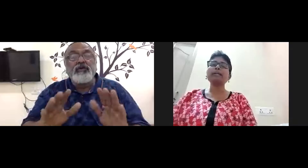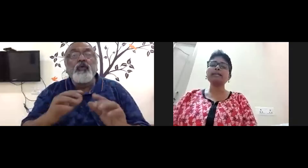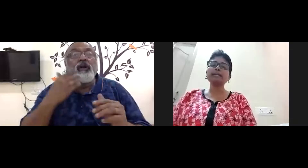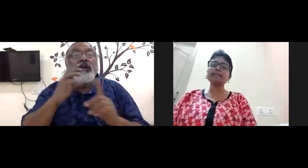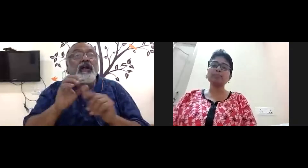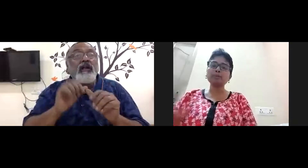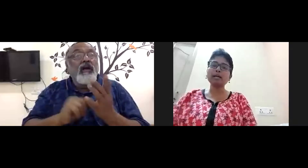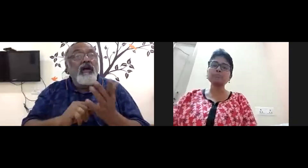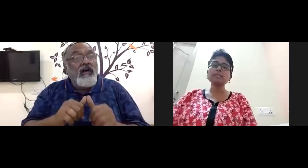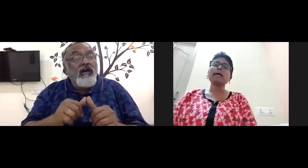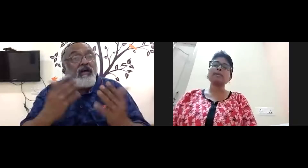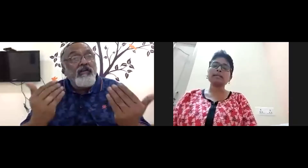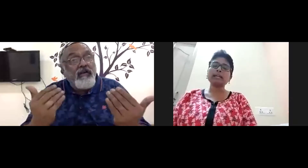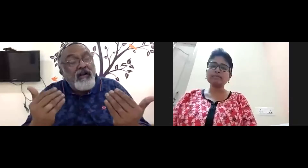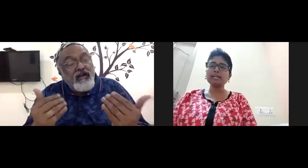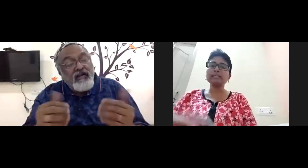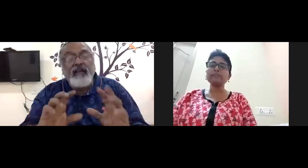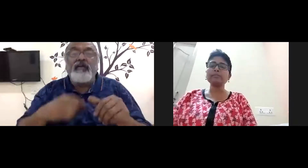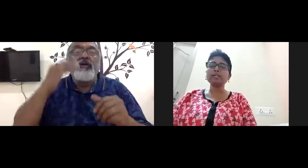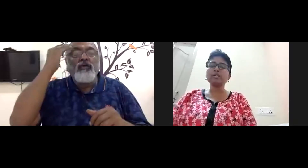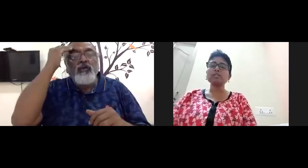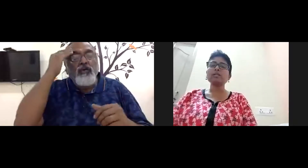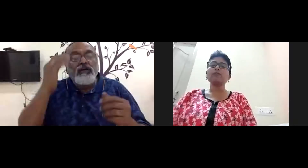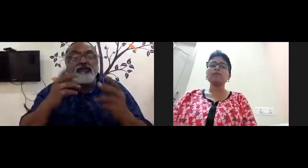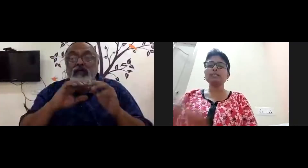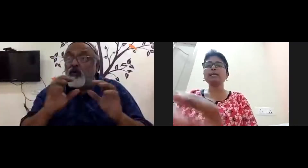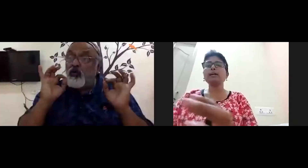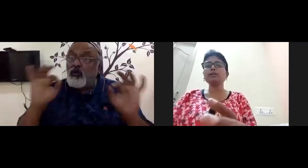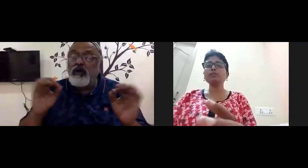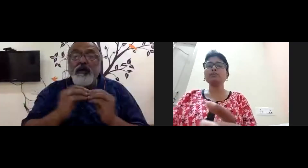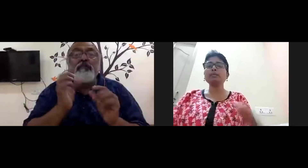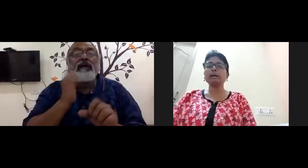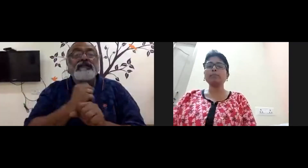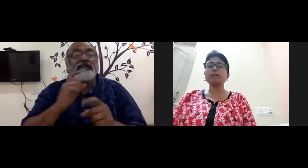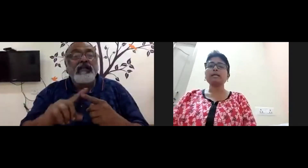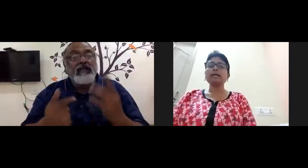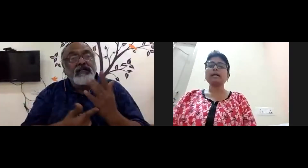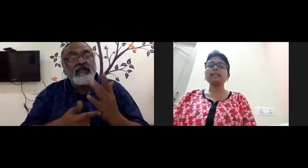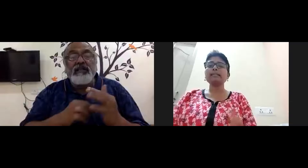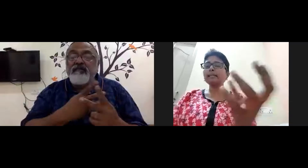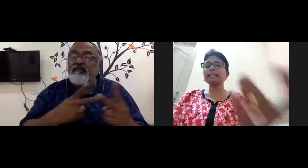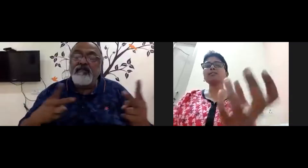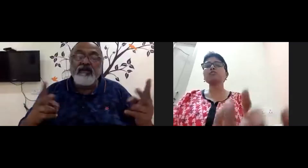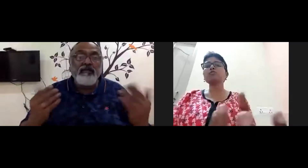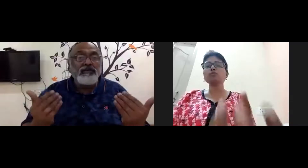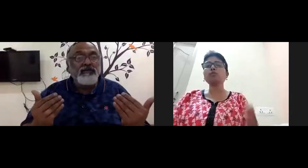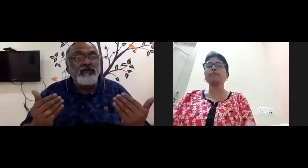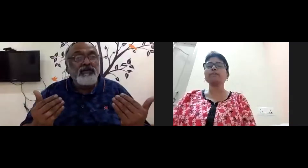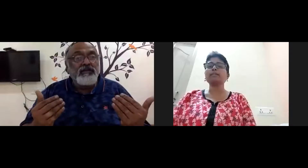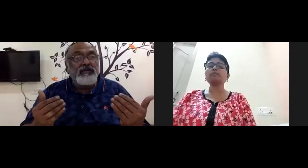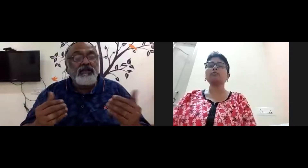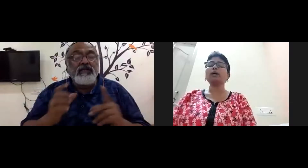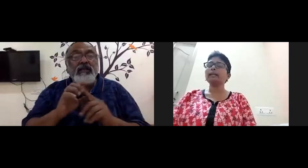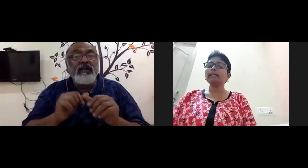we can get the programs, and we can have the adequate budget with regard to the numbers. And the data is the source for